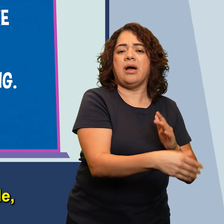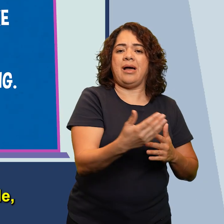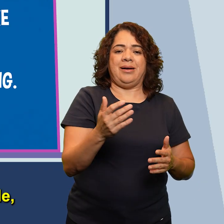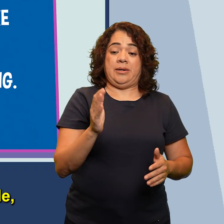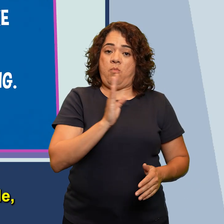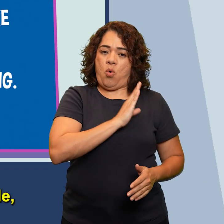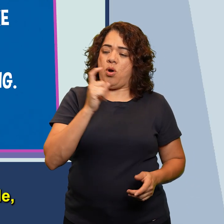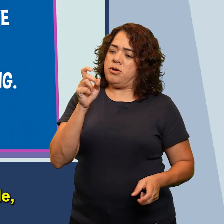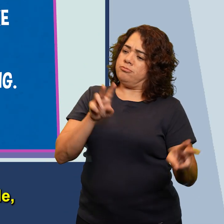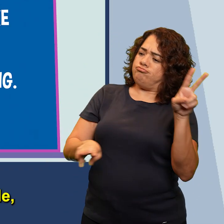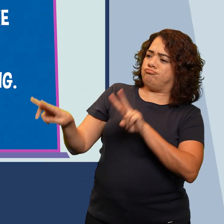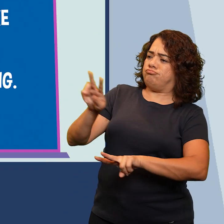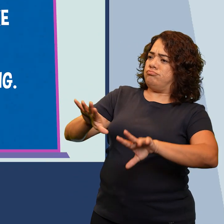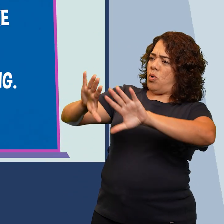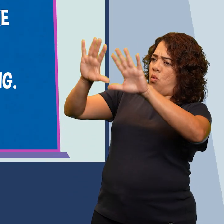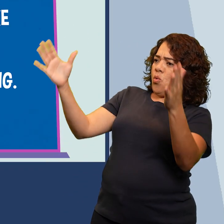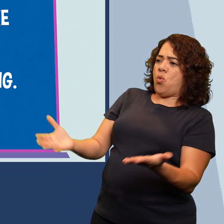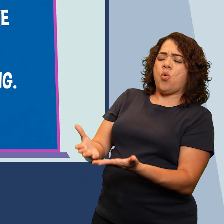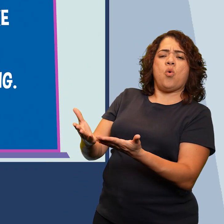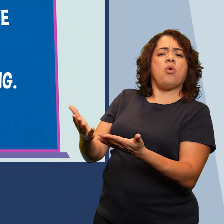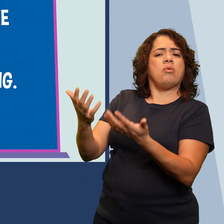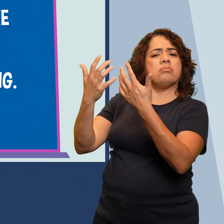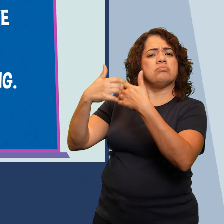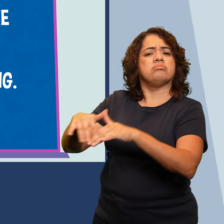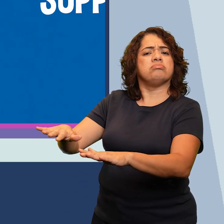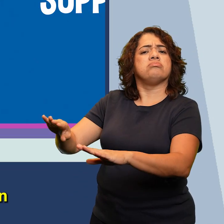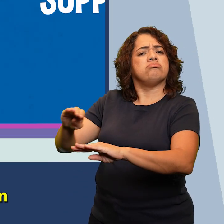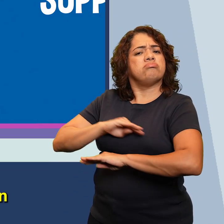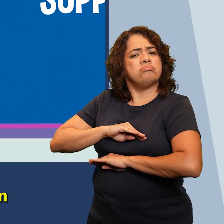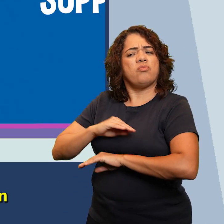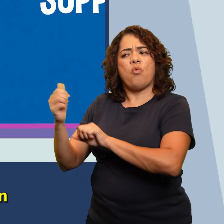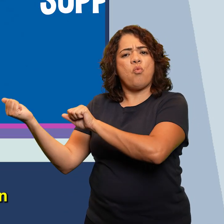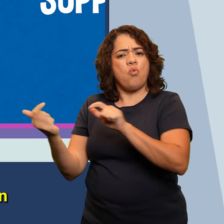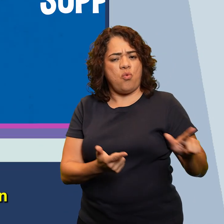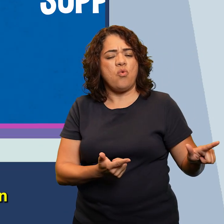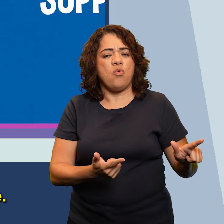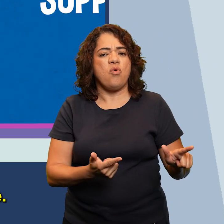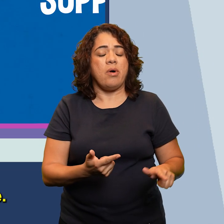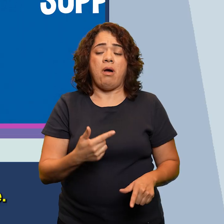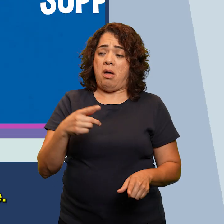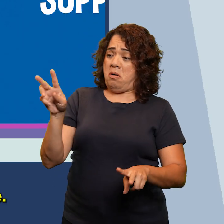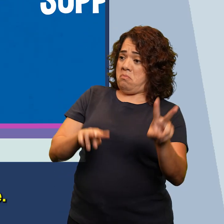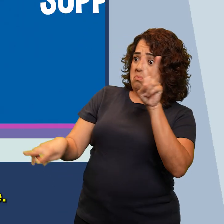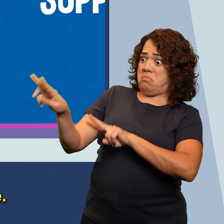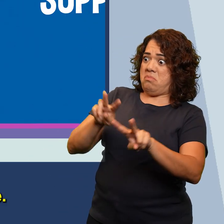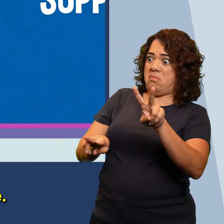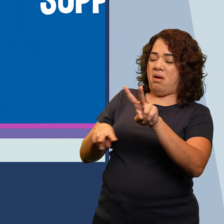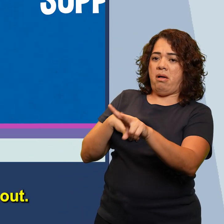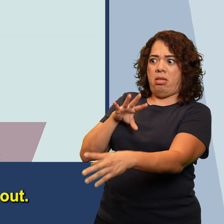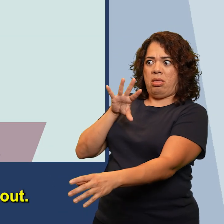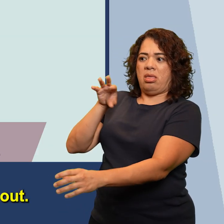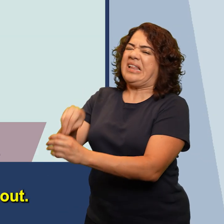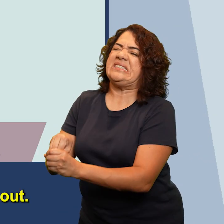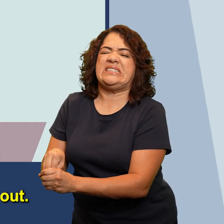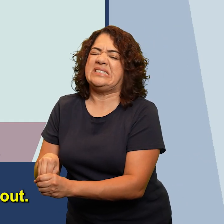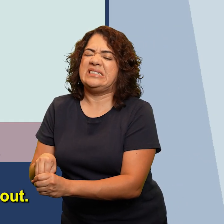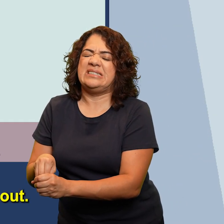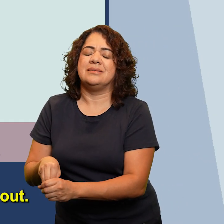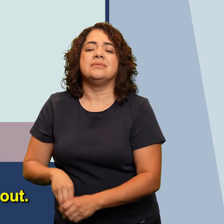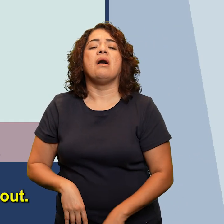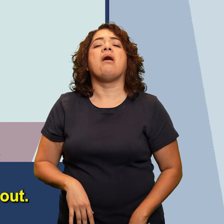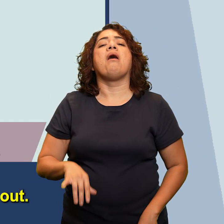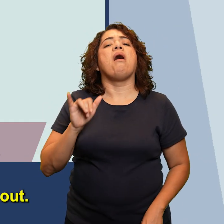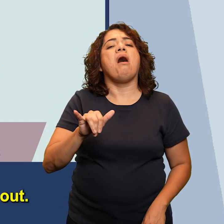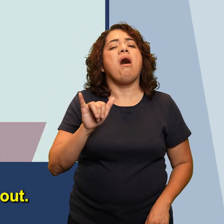top to make sure that, as a whole, what's supposed to happen is happening. There is a fine line between oversight and interference. It sounds like